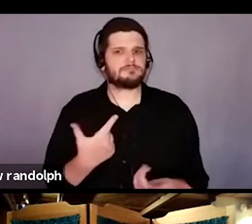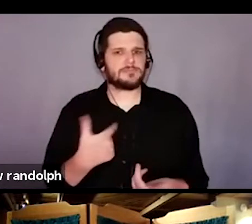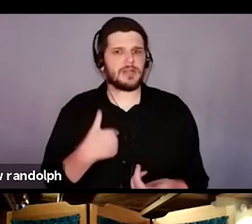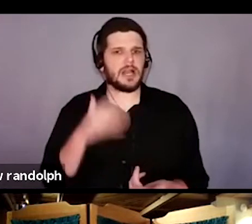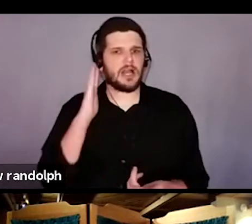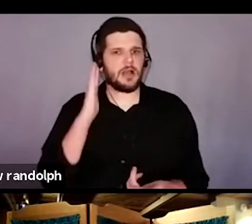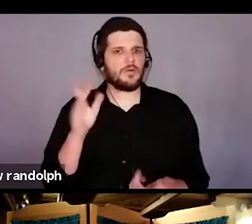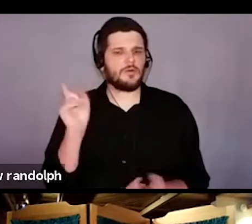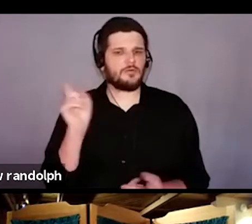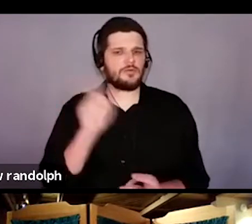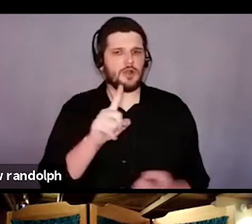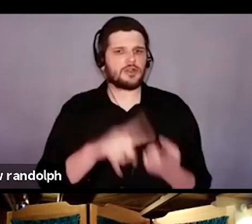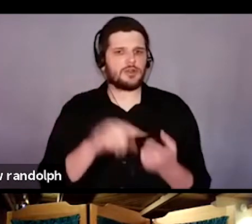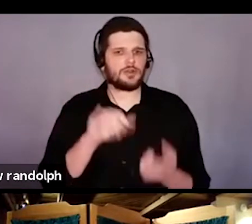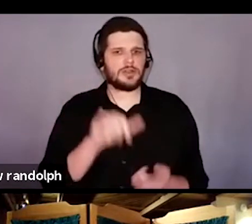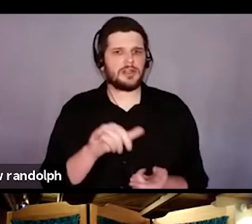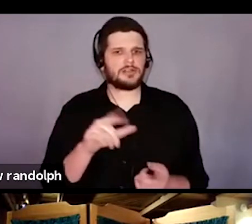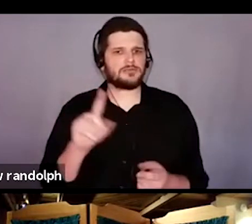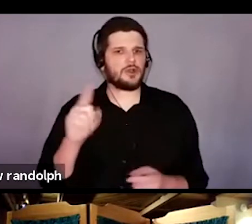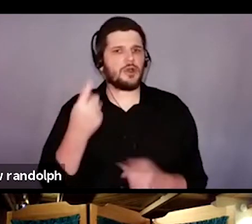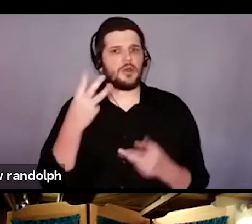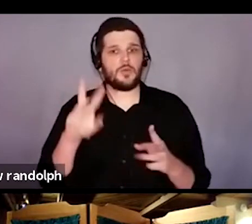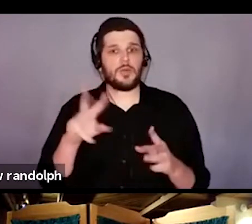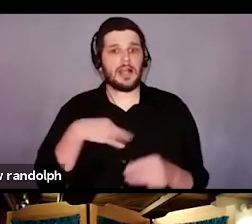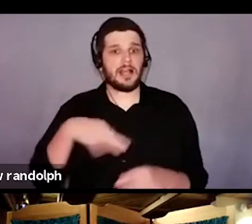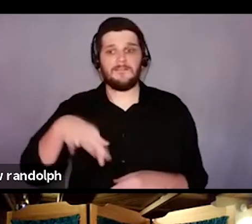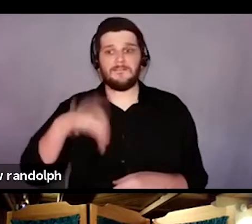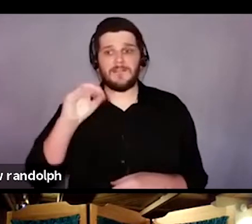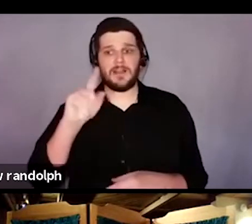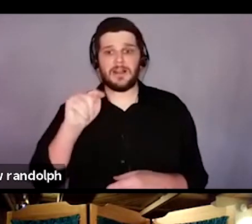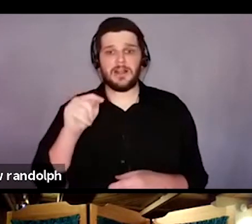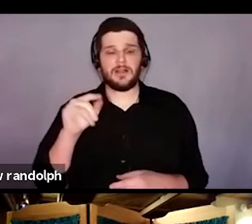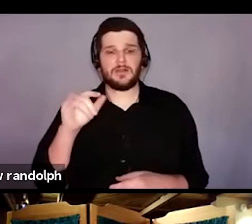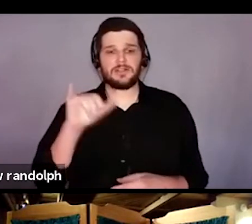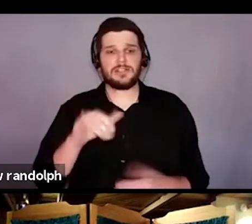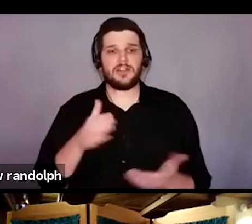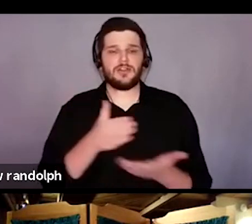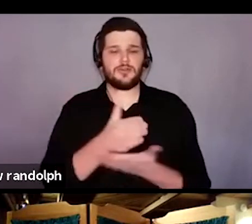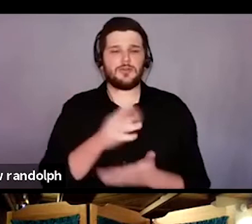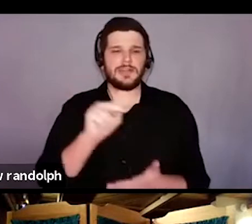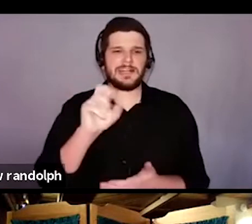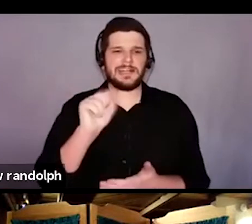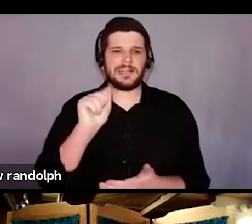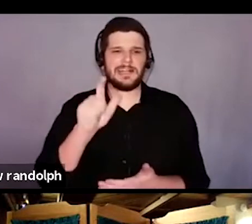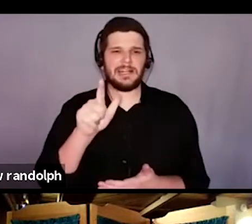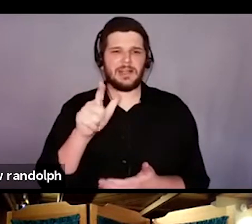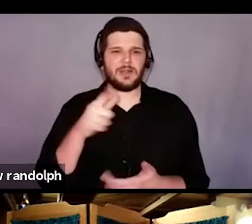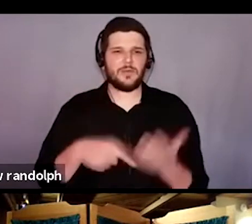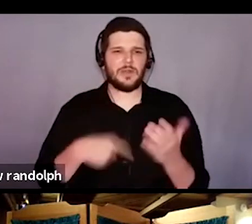gone to that. And the only way I found out was, like I said, through Neil when I asked him.